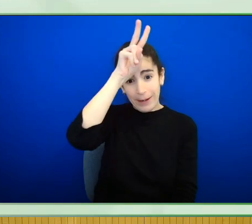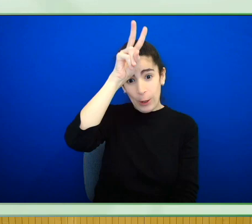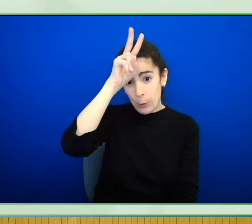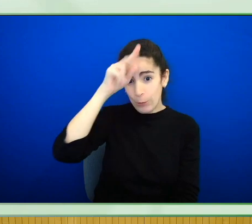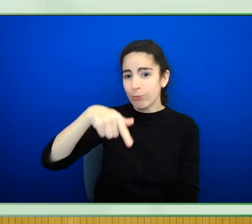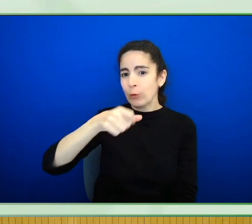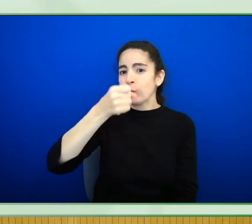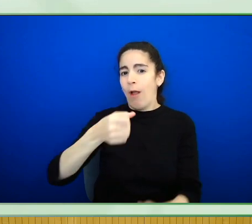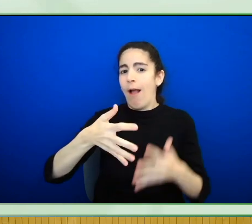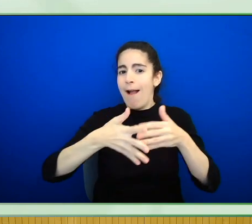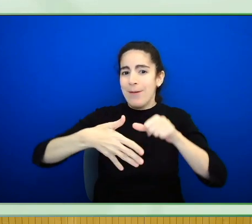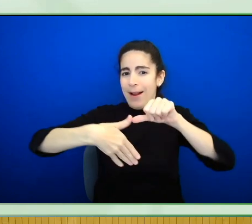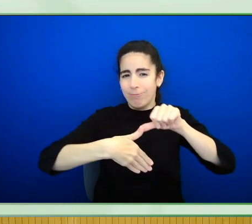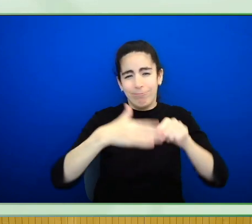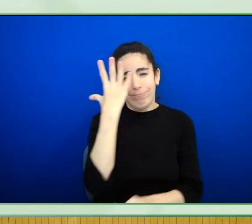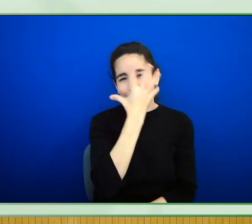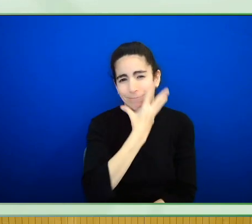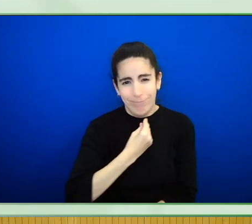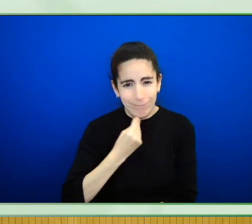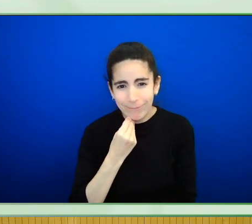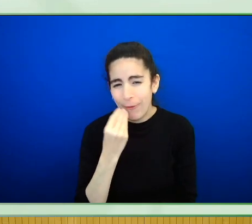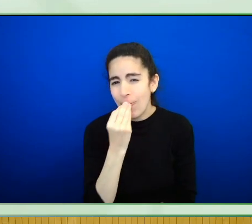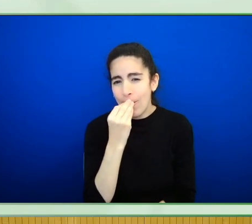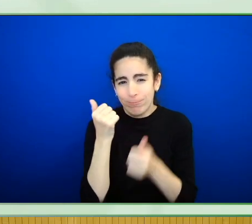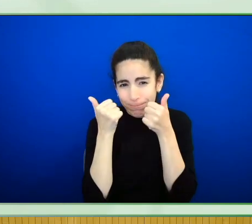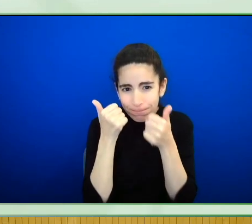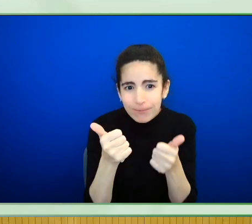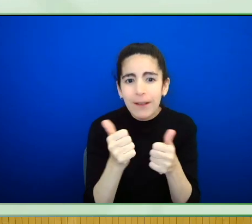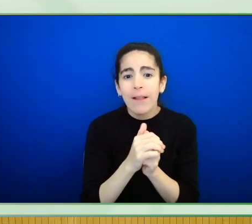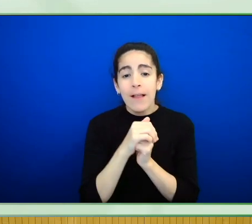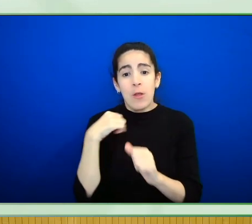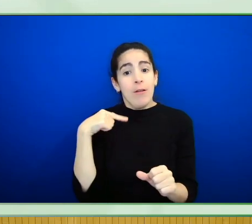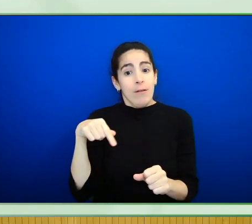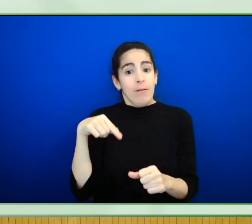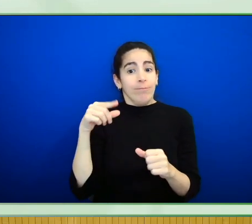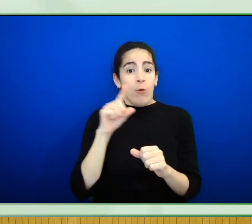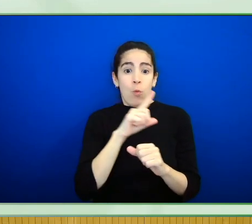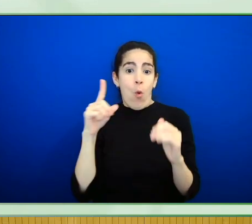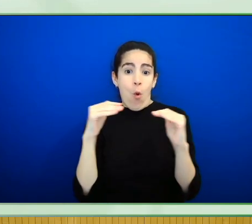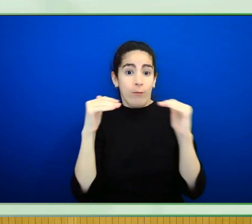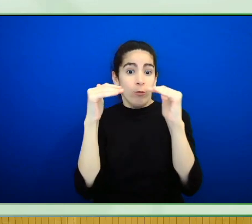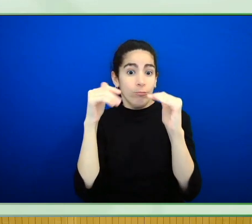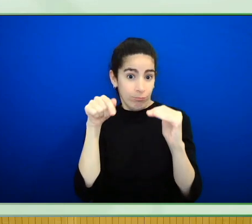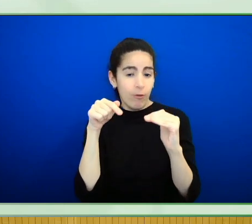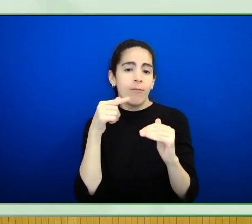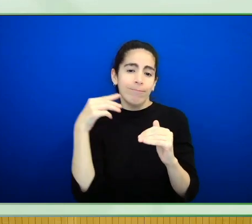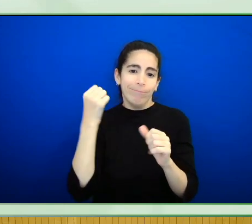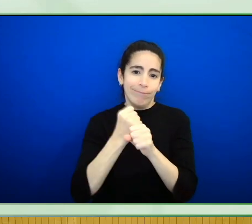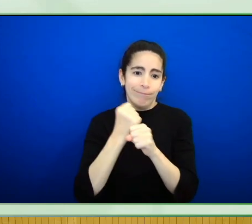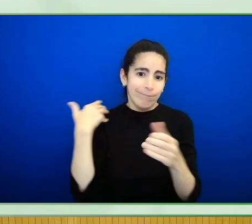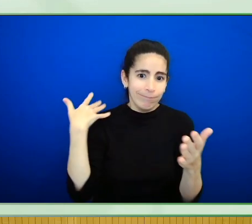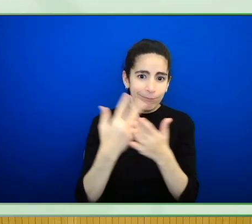2016, and our main strategies are in prevention,